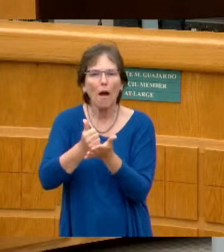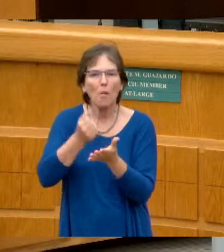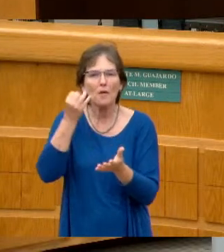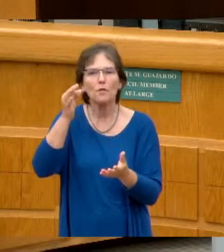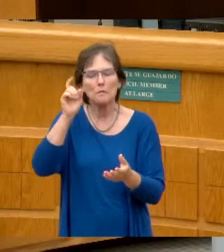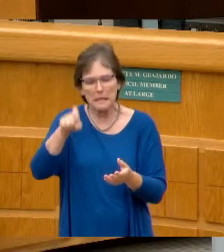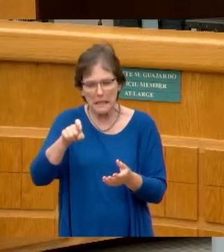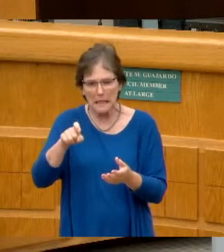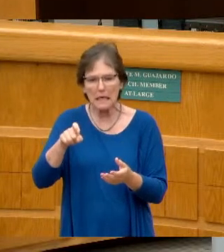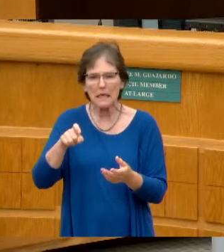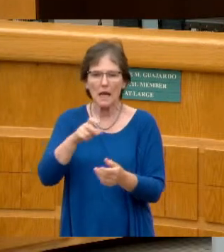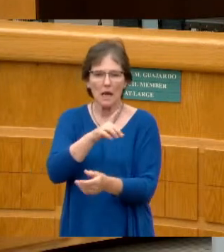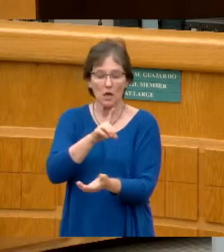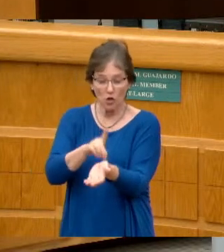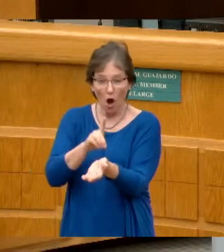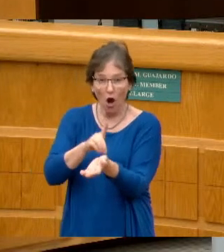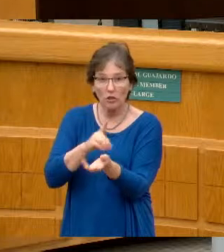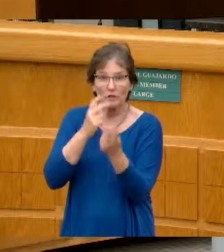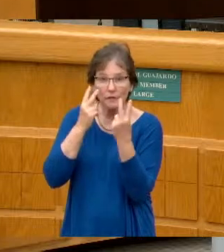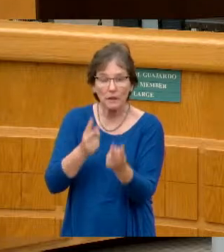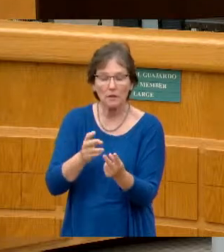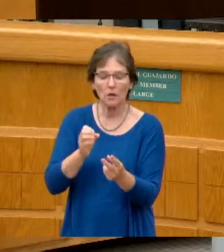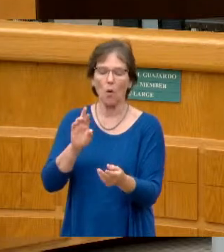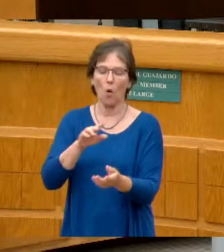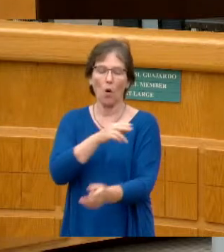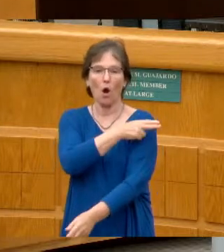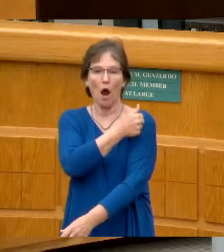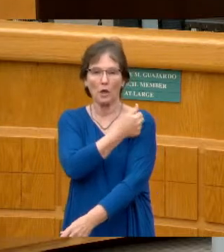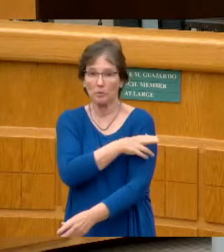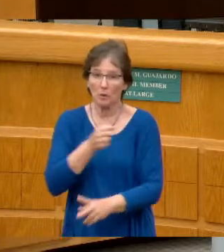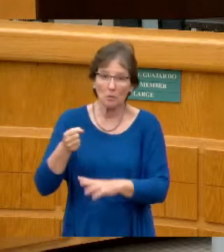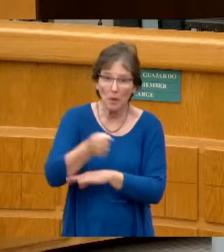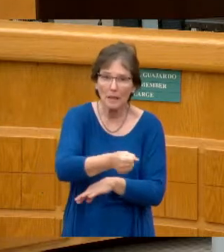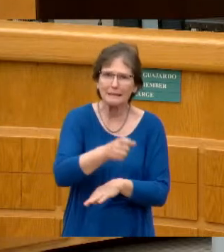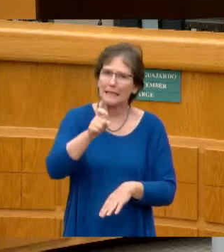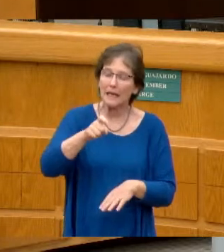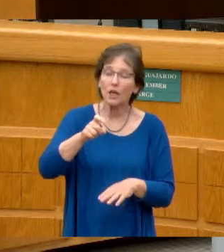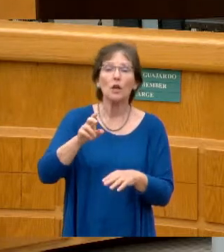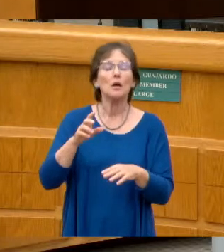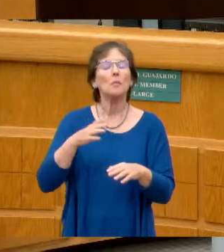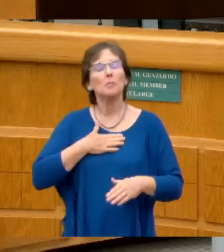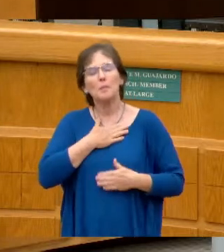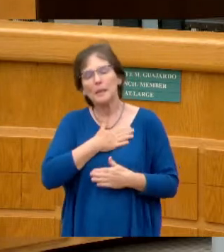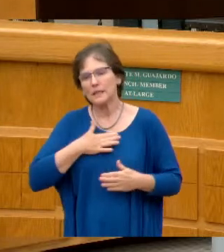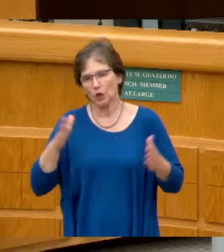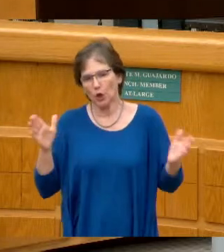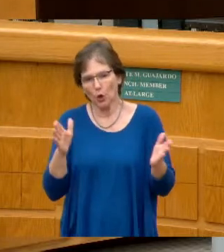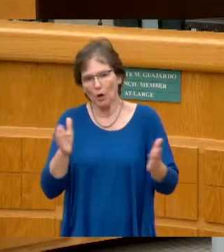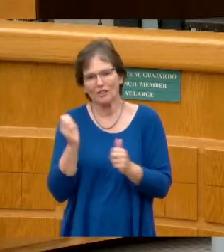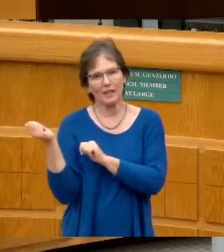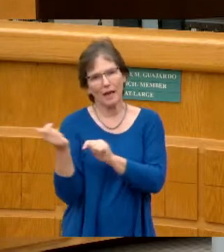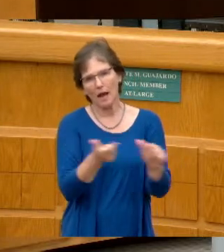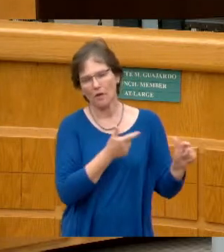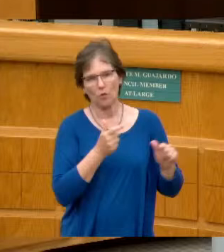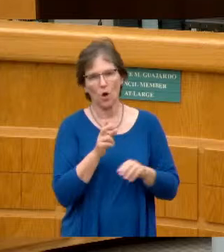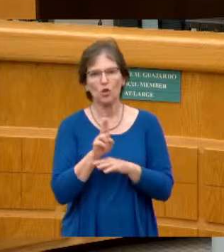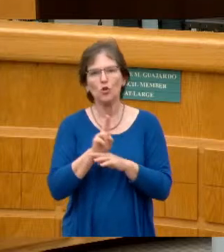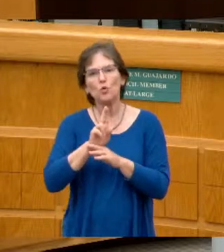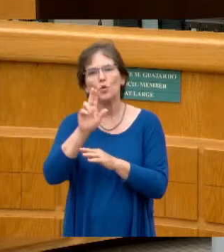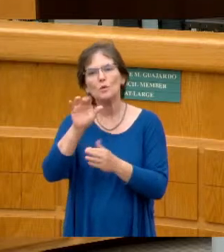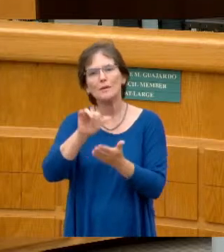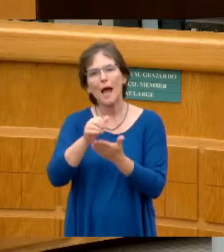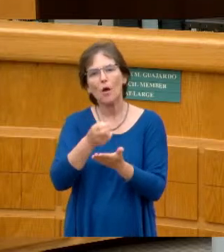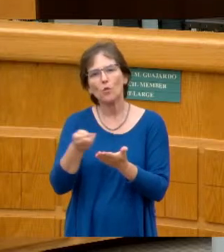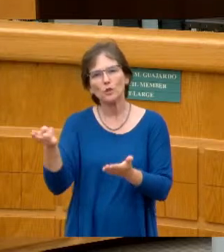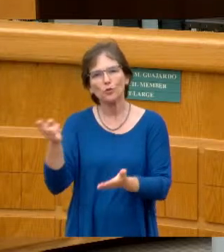resource. And of course, it's available to anybody with or without insurance who have tested positive for COVID.